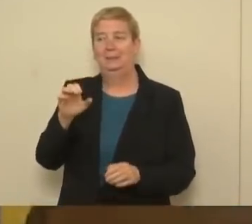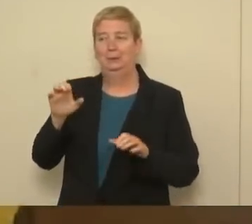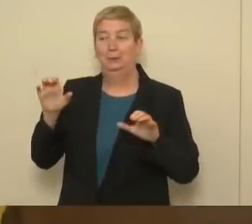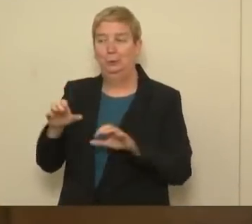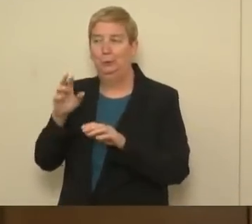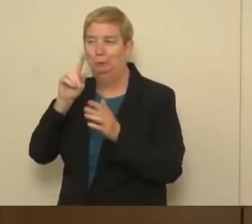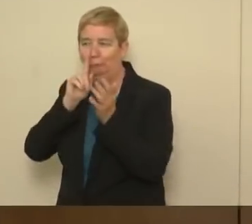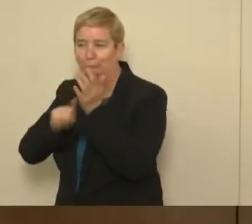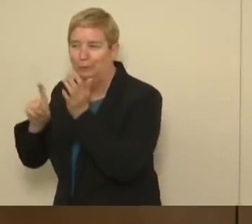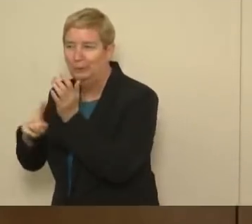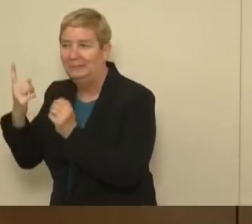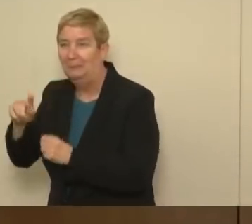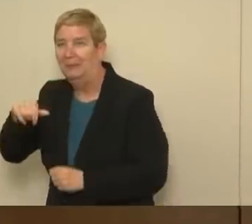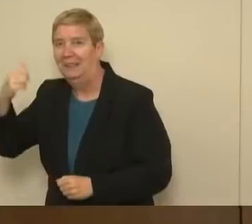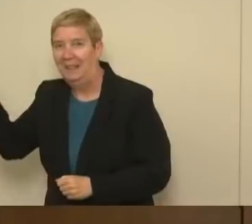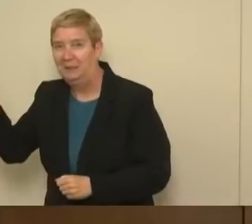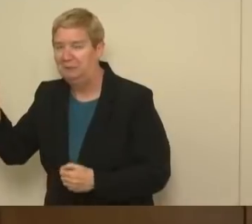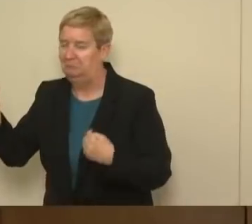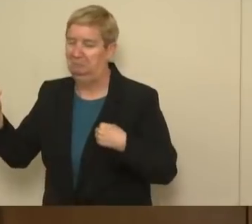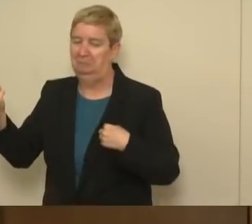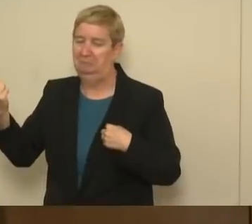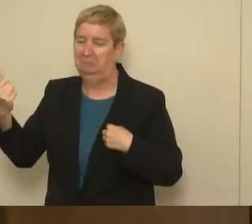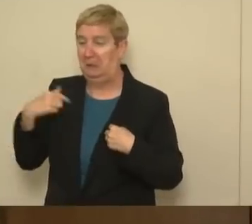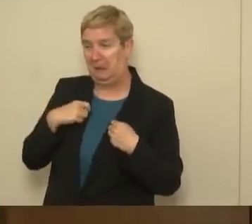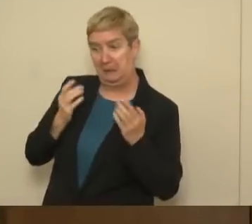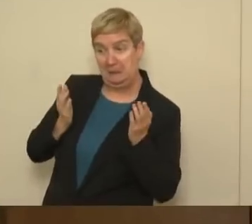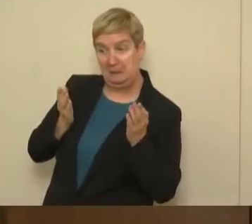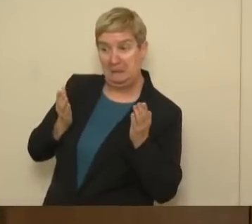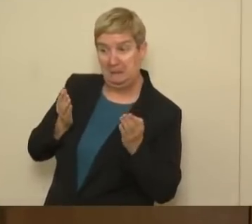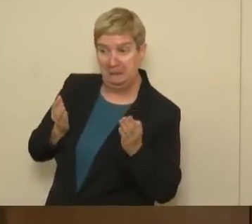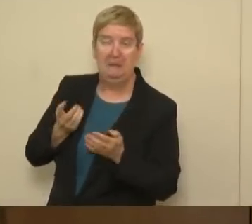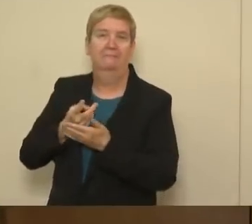that because it's a lot of work, and I